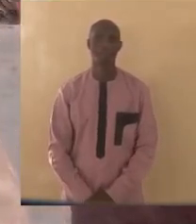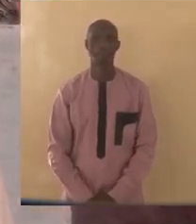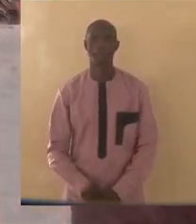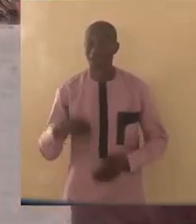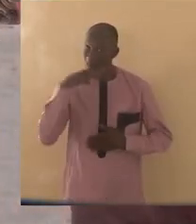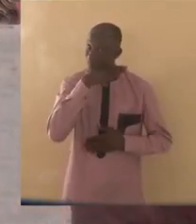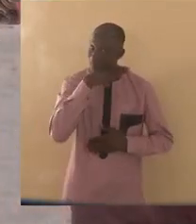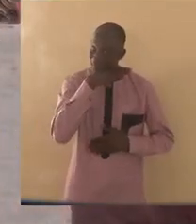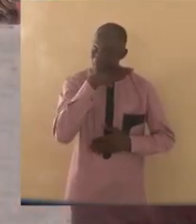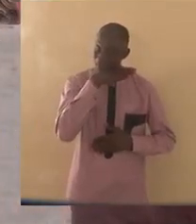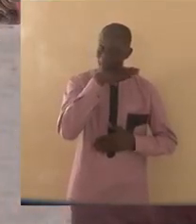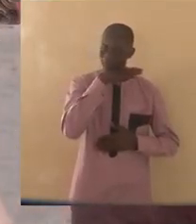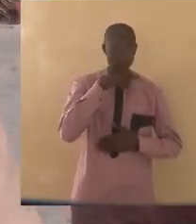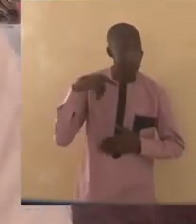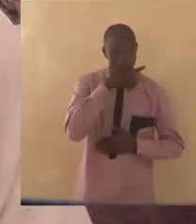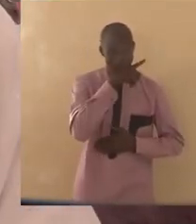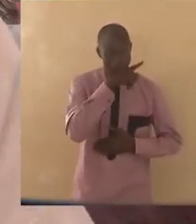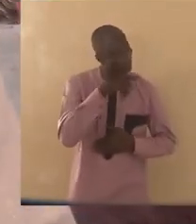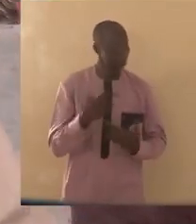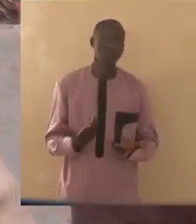Sylvia, I lie.